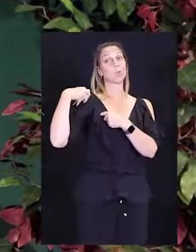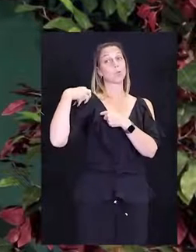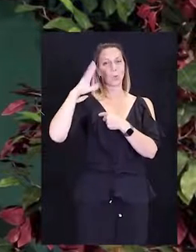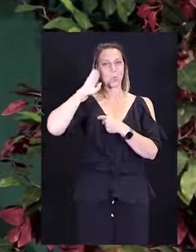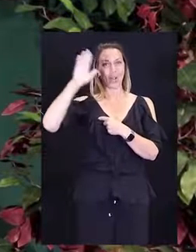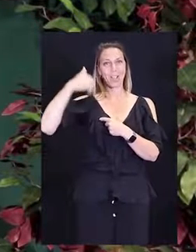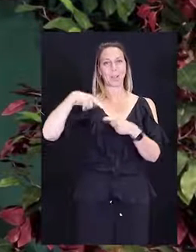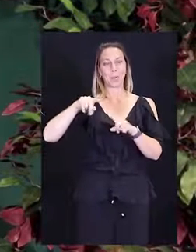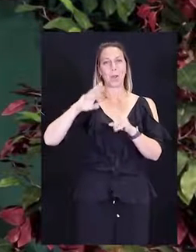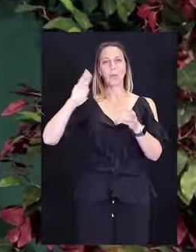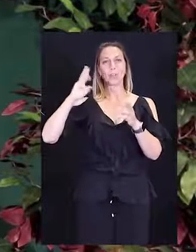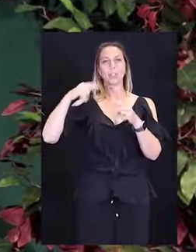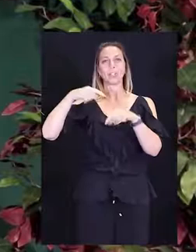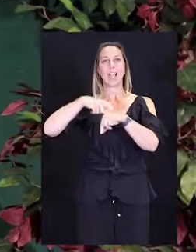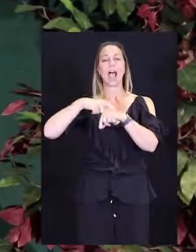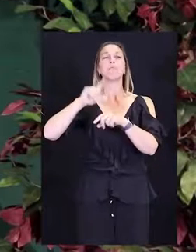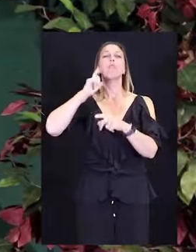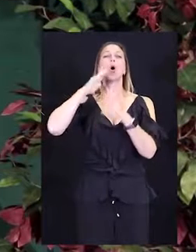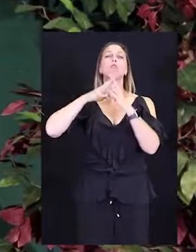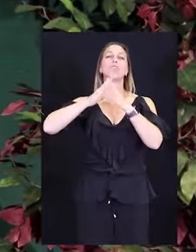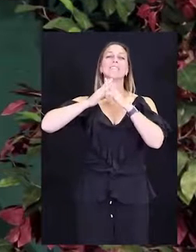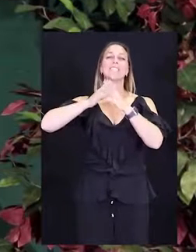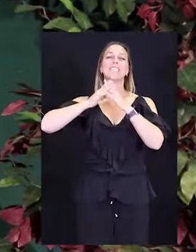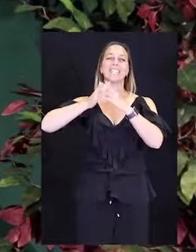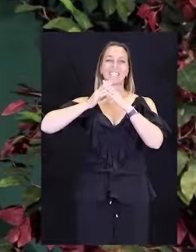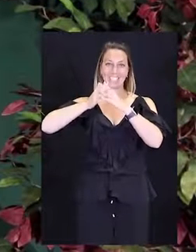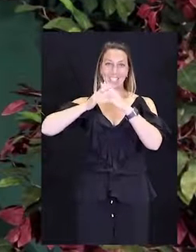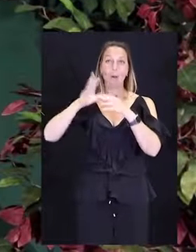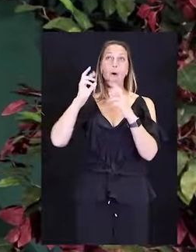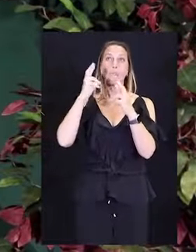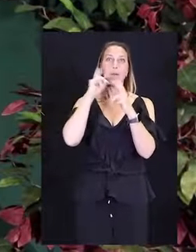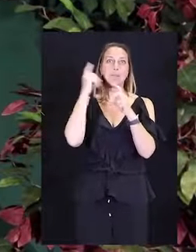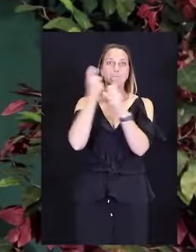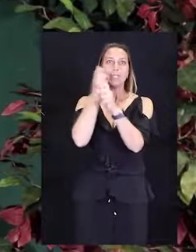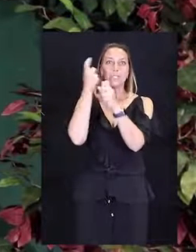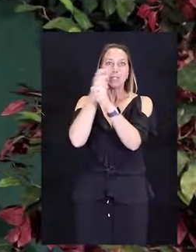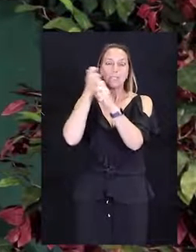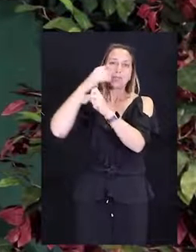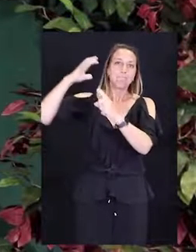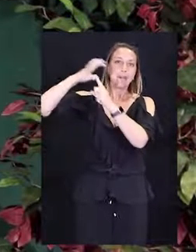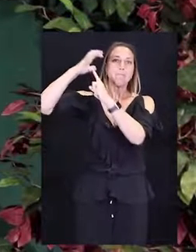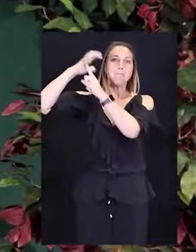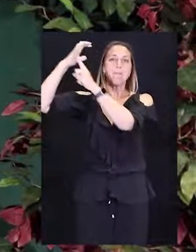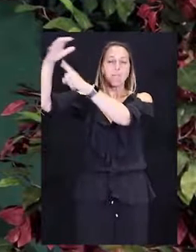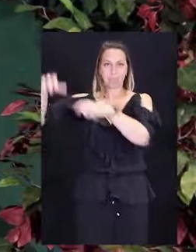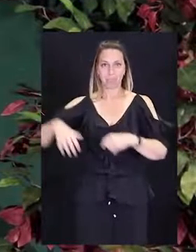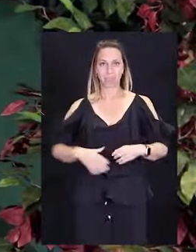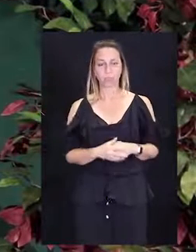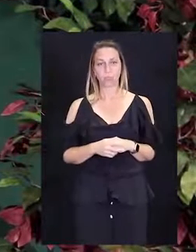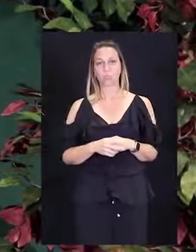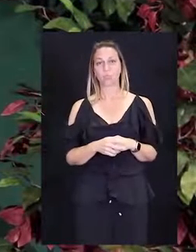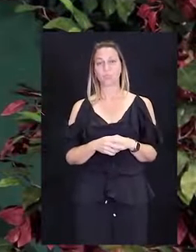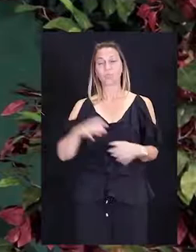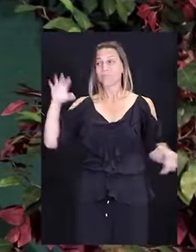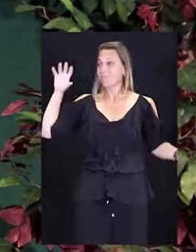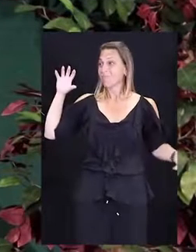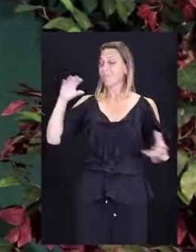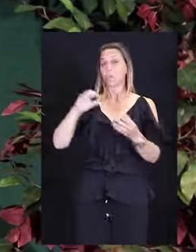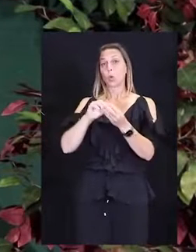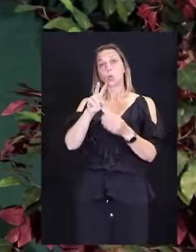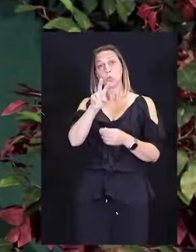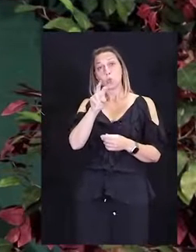Swigert in the wintertime with our wrestling team, hoping to continue building state championship caliber programs. That